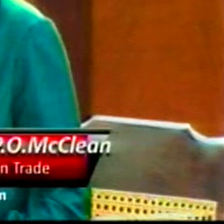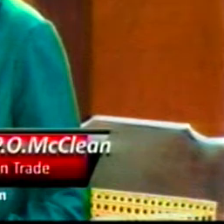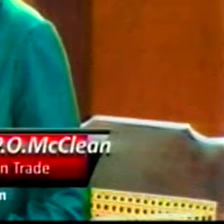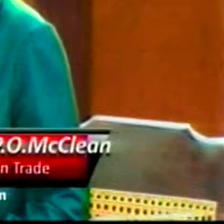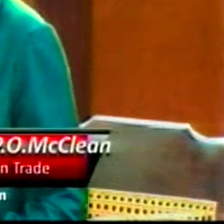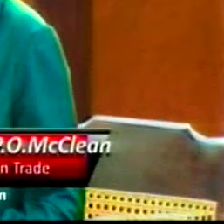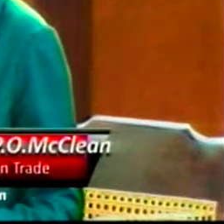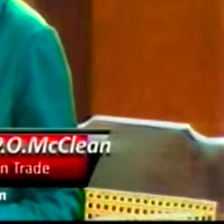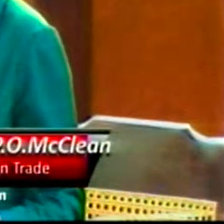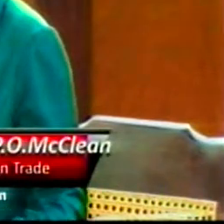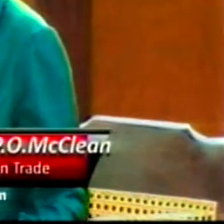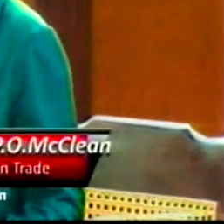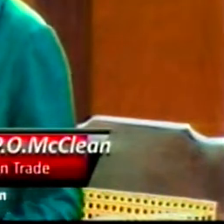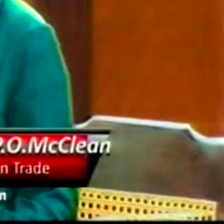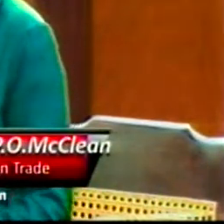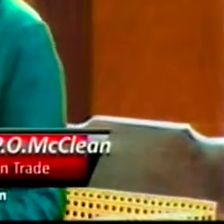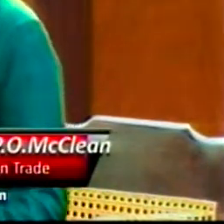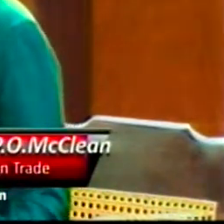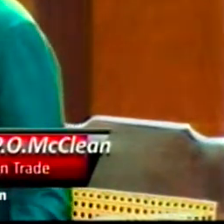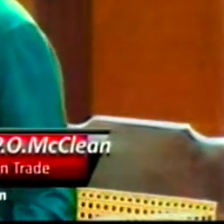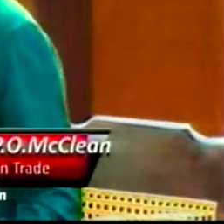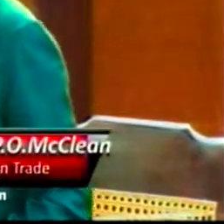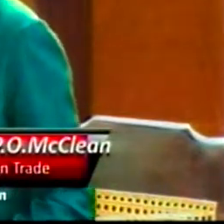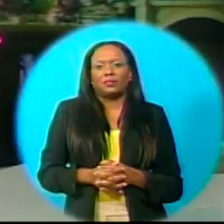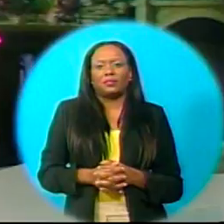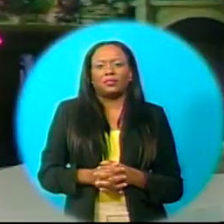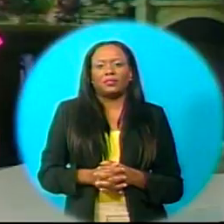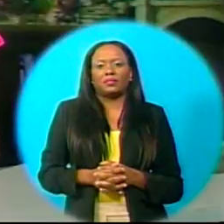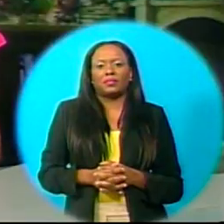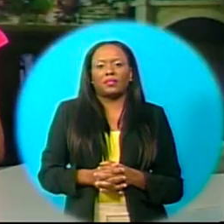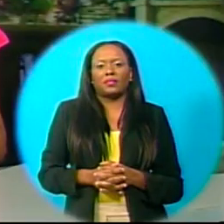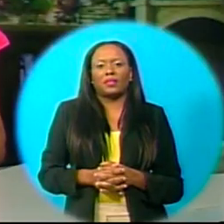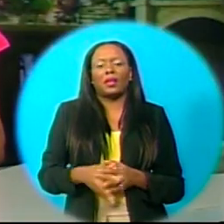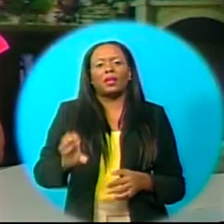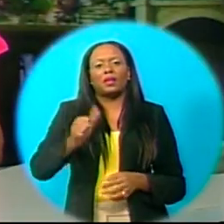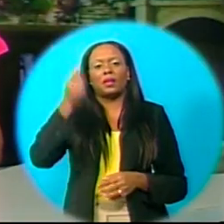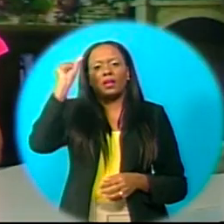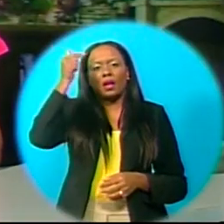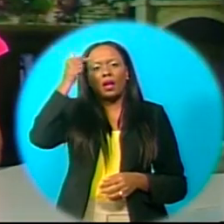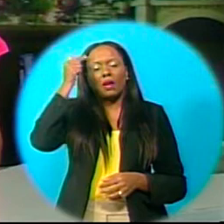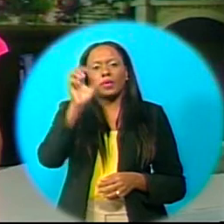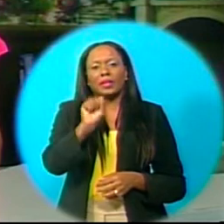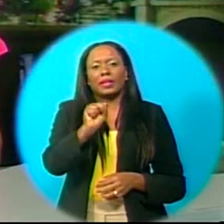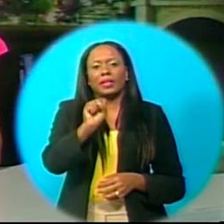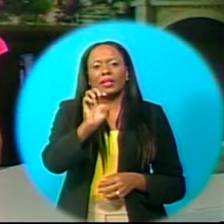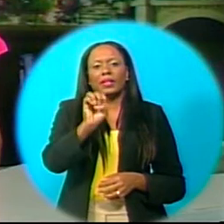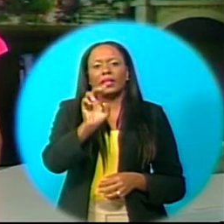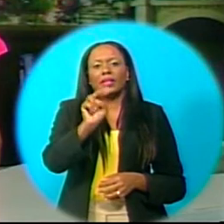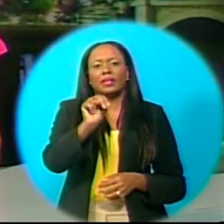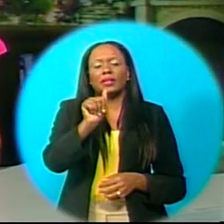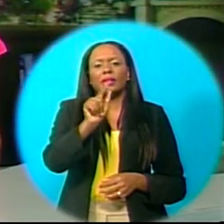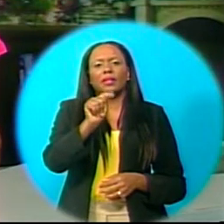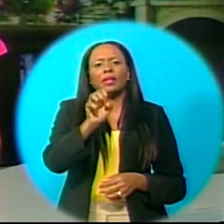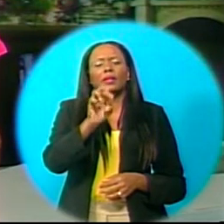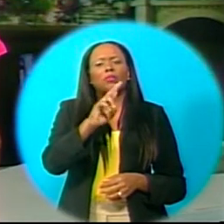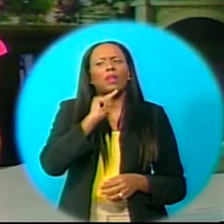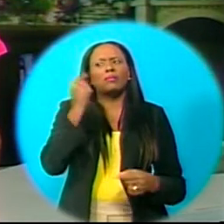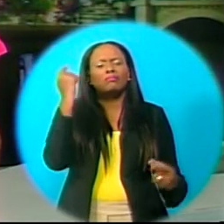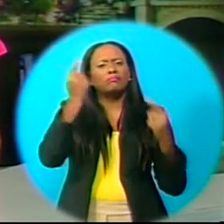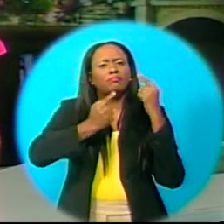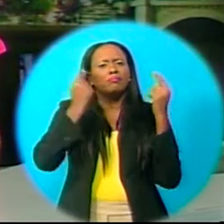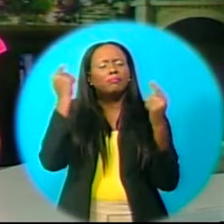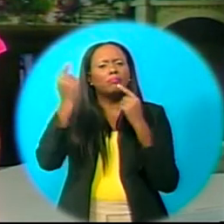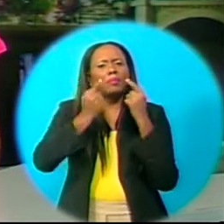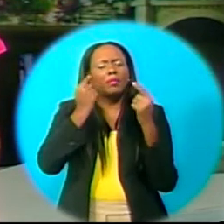education, within our system of other social services. Meantime, Government Senator Jepter Ince is concerned over the level